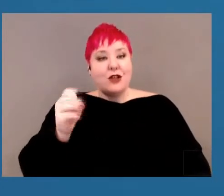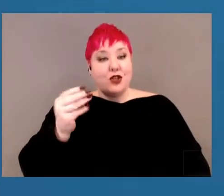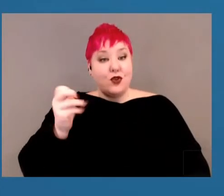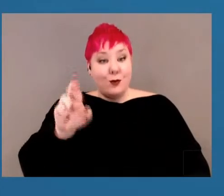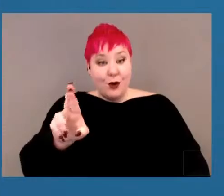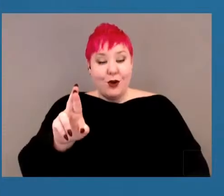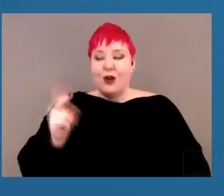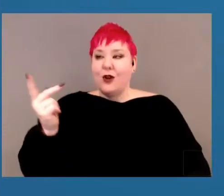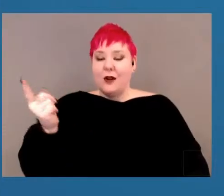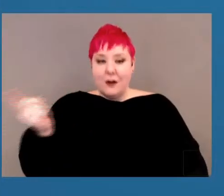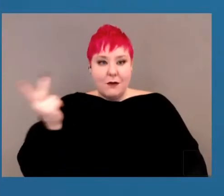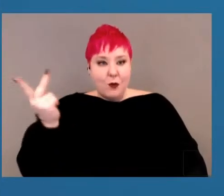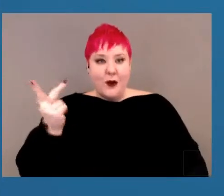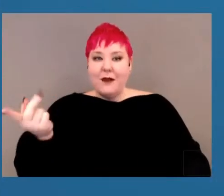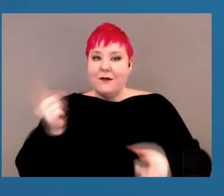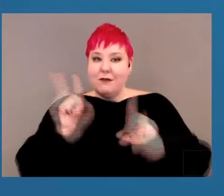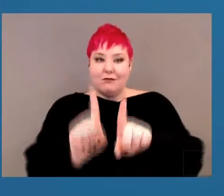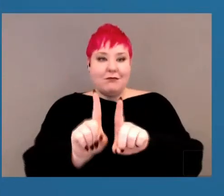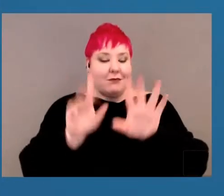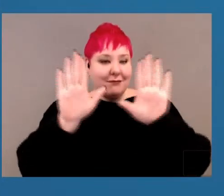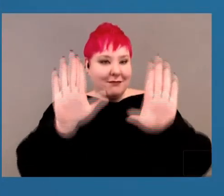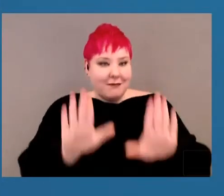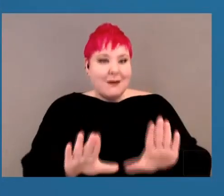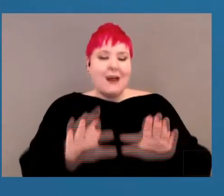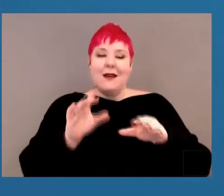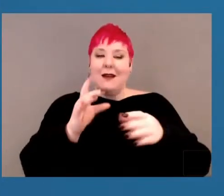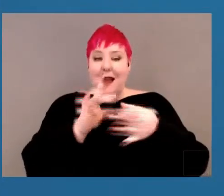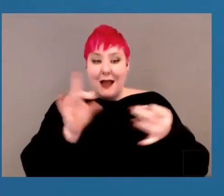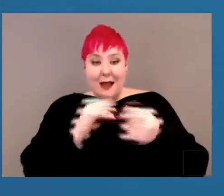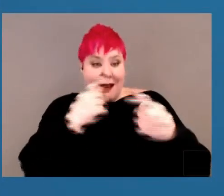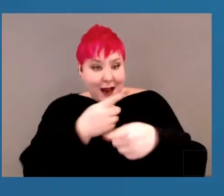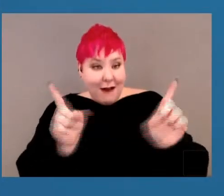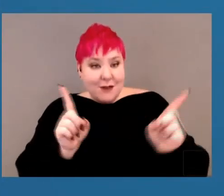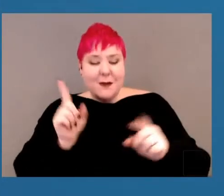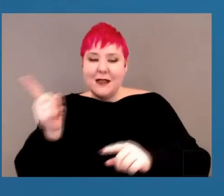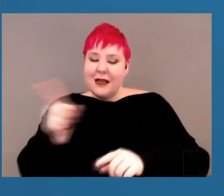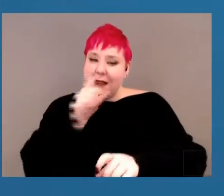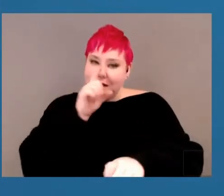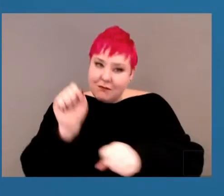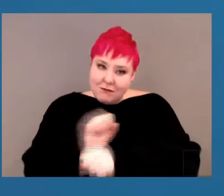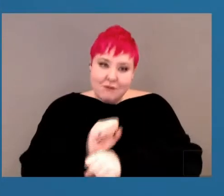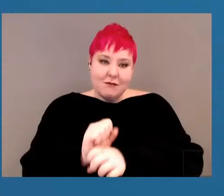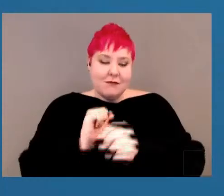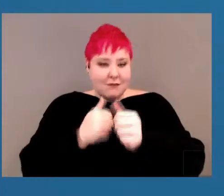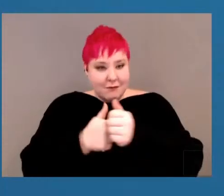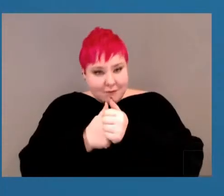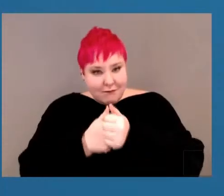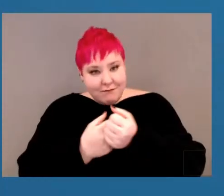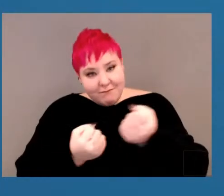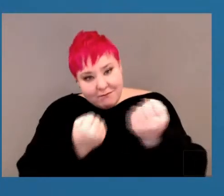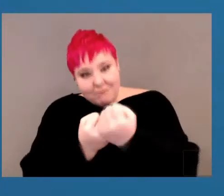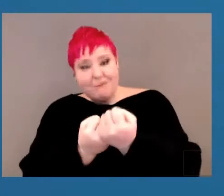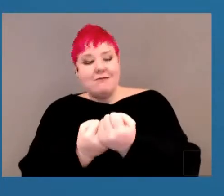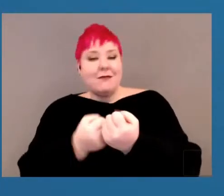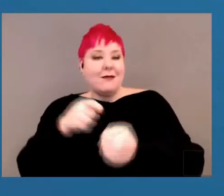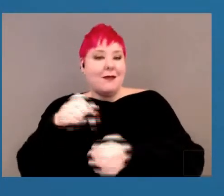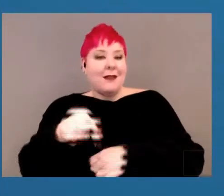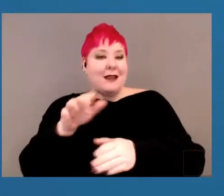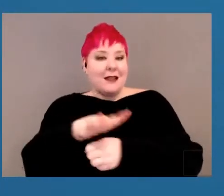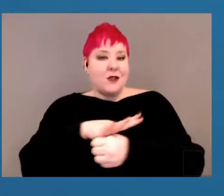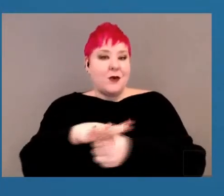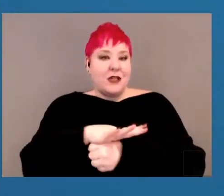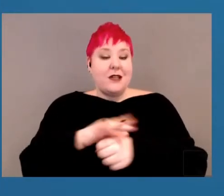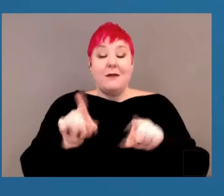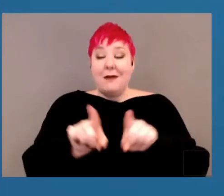times with incredible announcements, and he has been steadfast in his support for this region, but also finding ways